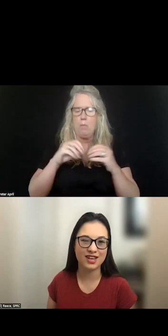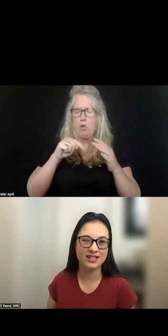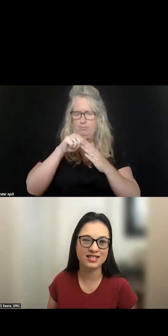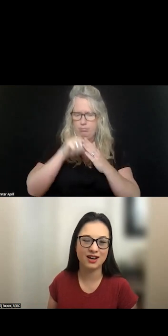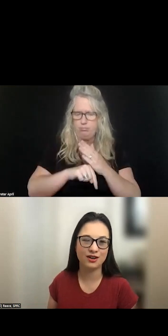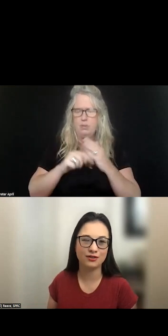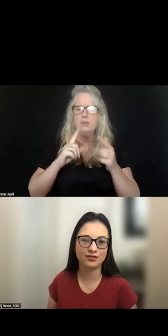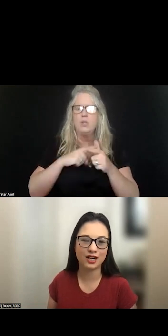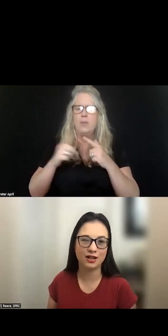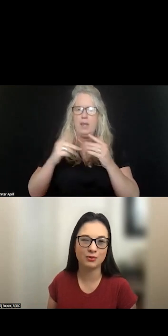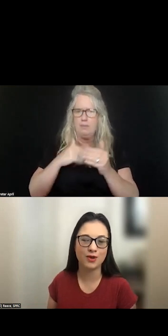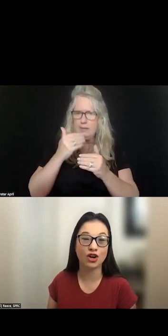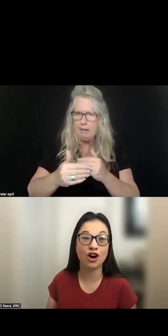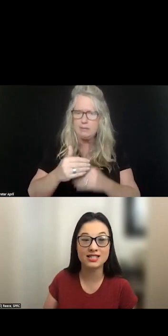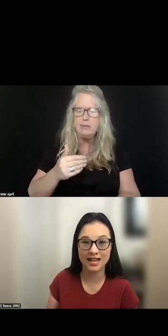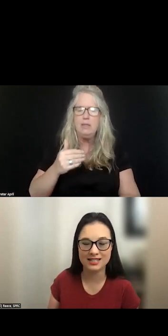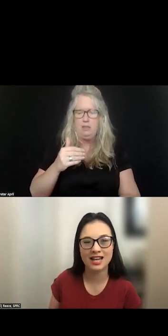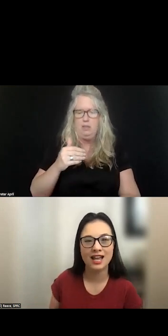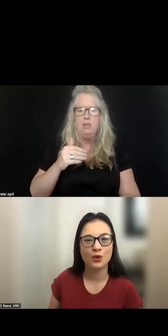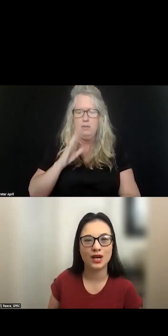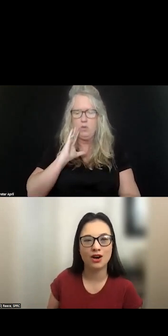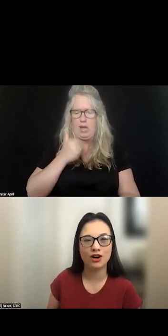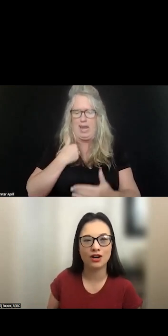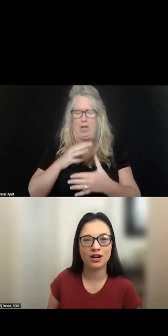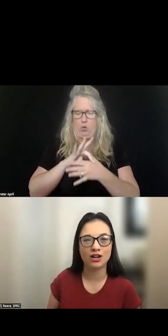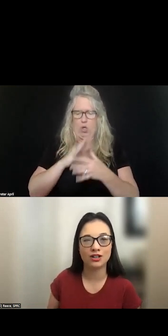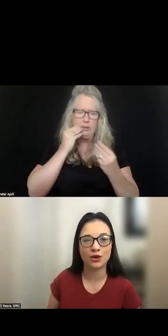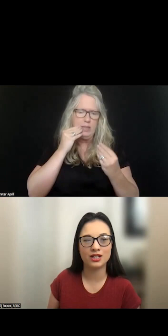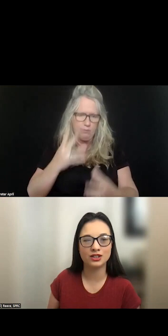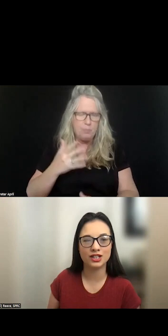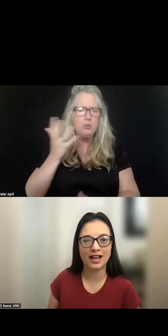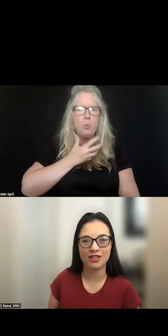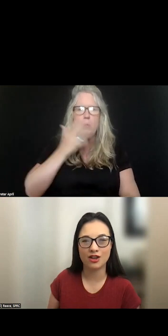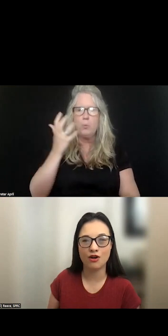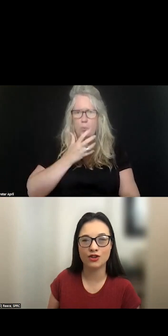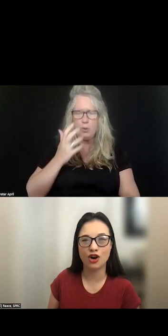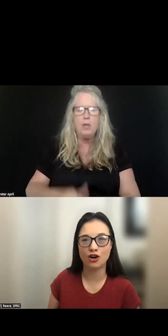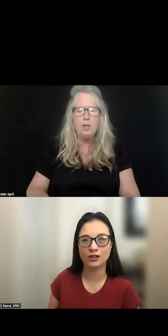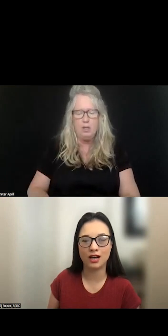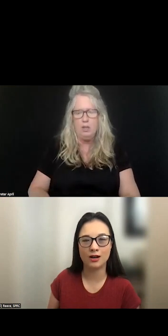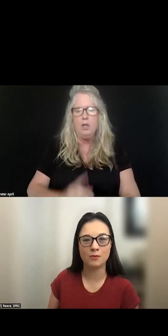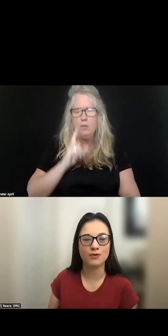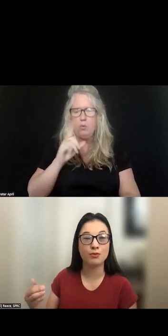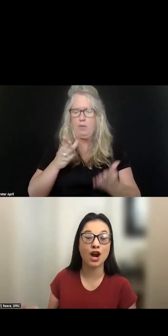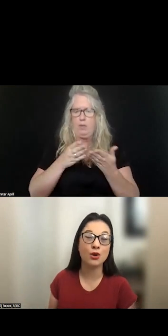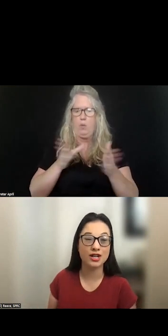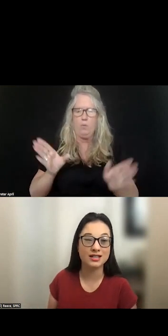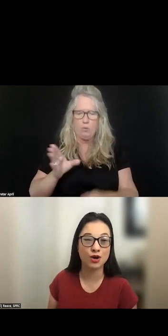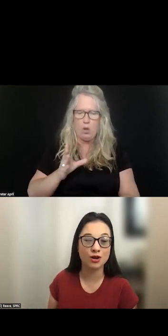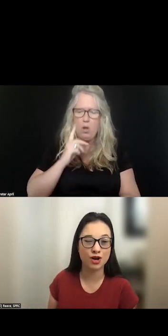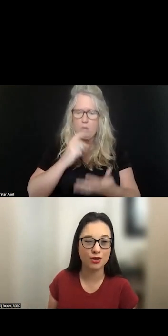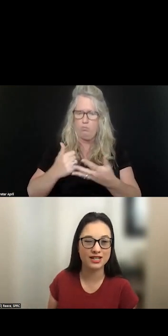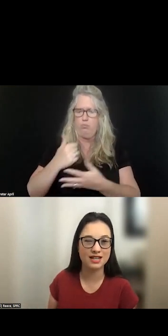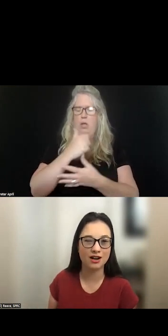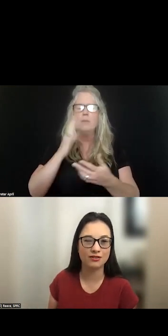next phase of our content, we are going to look at the overall